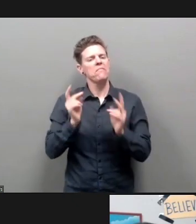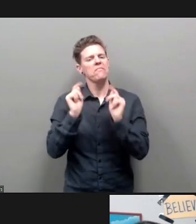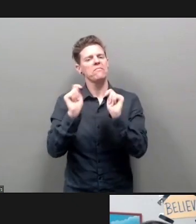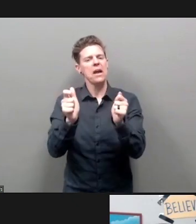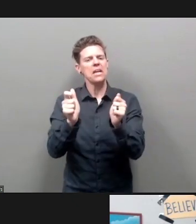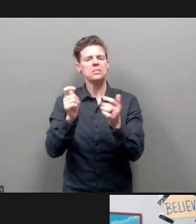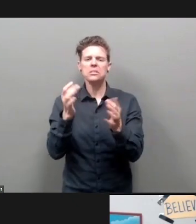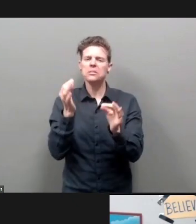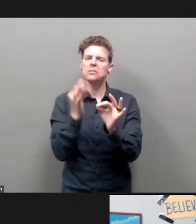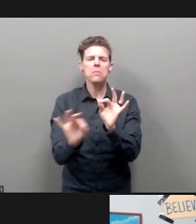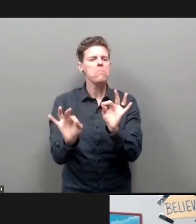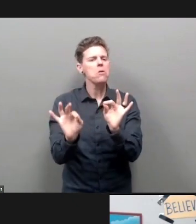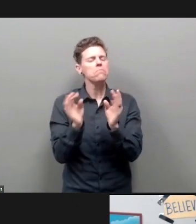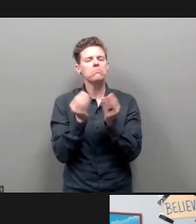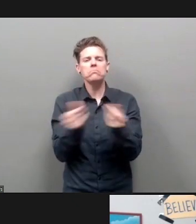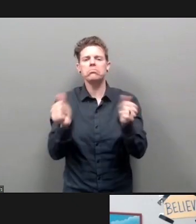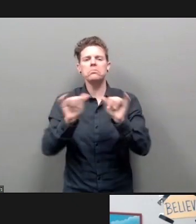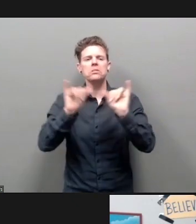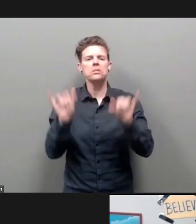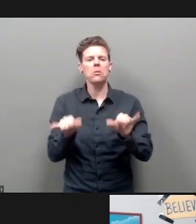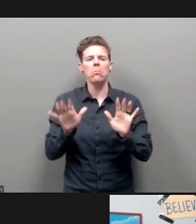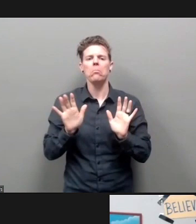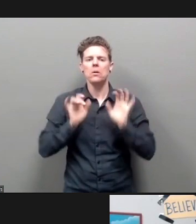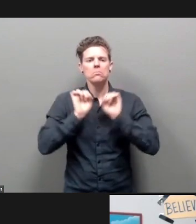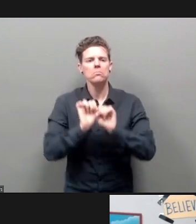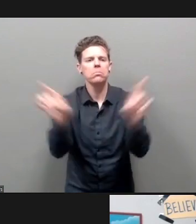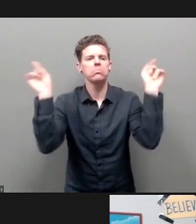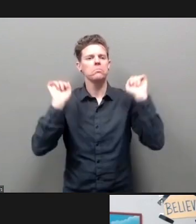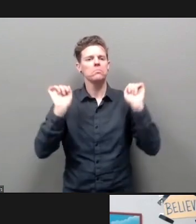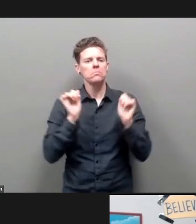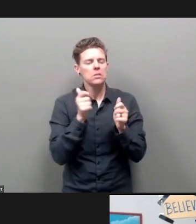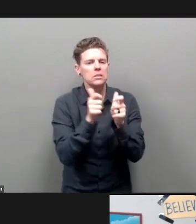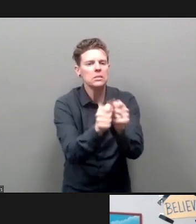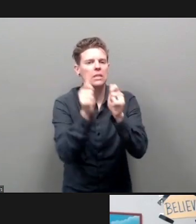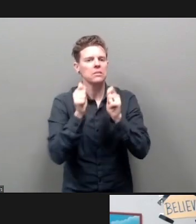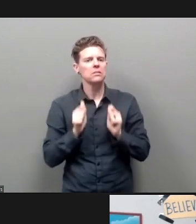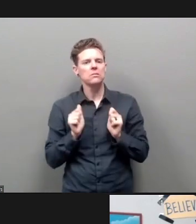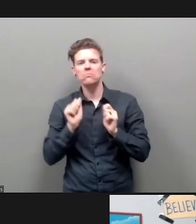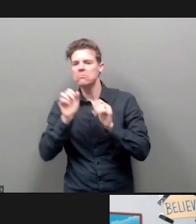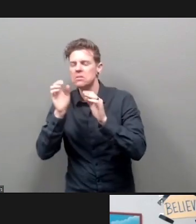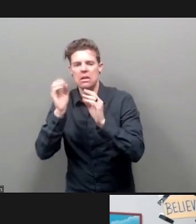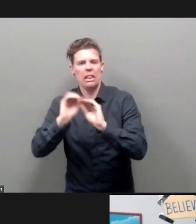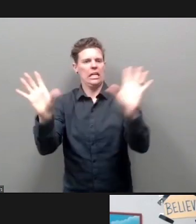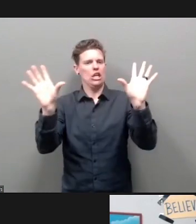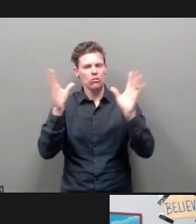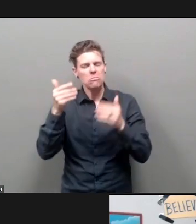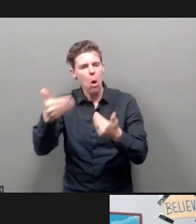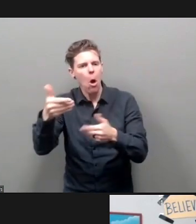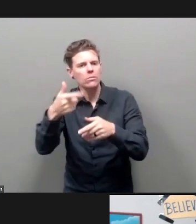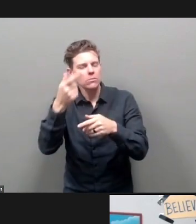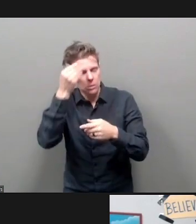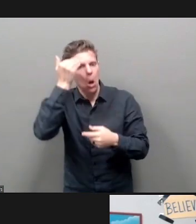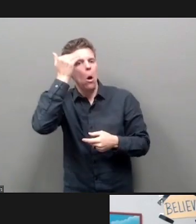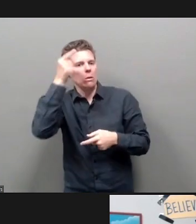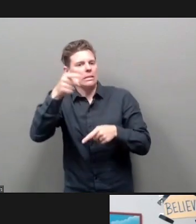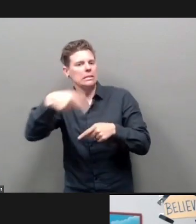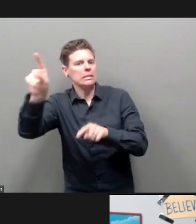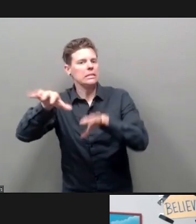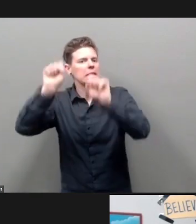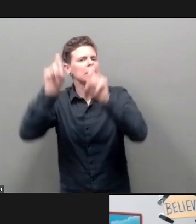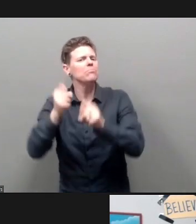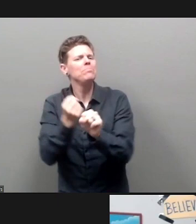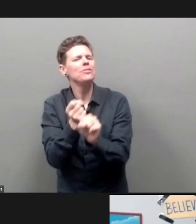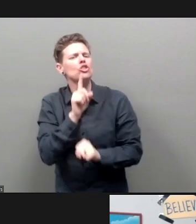basically reminds us when to get tested, and which is what we want. We want to be reminded when we're at